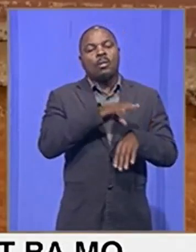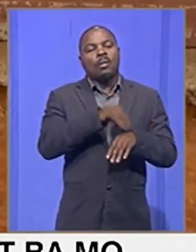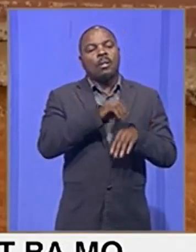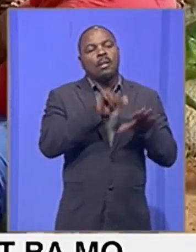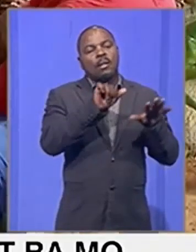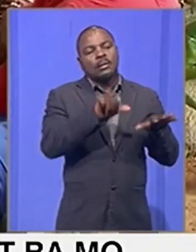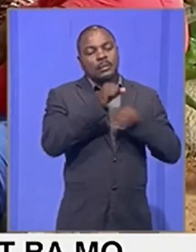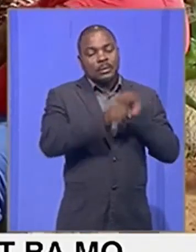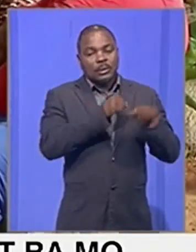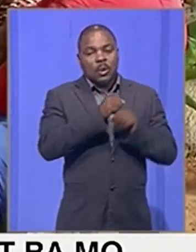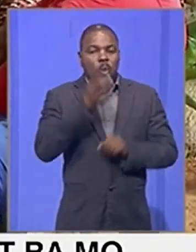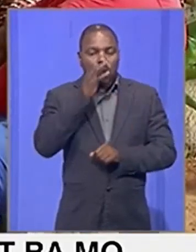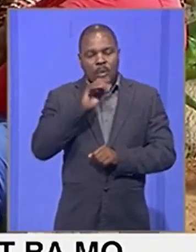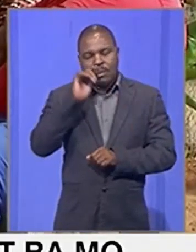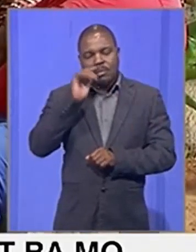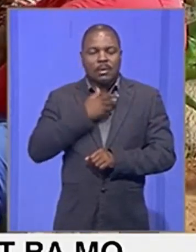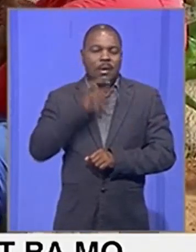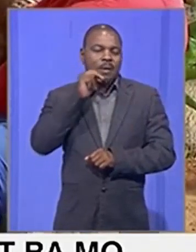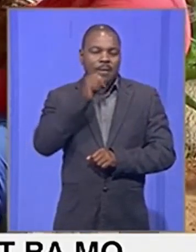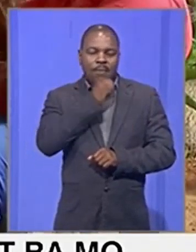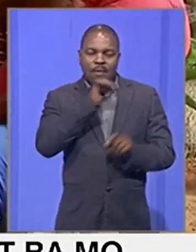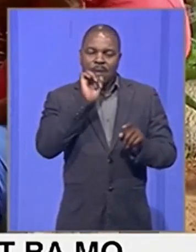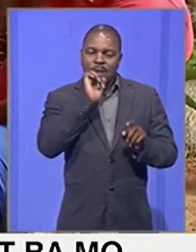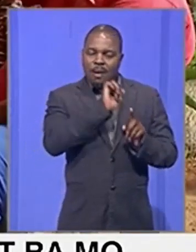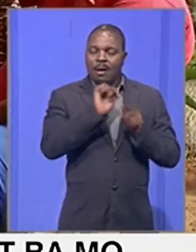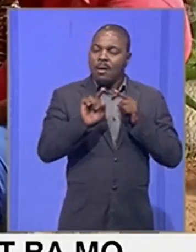heart, with everything of my system.